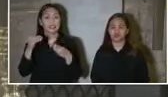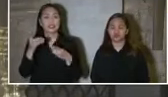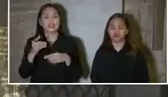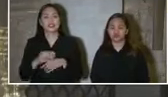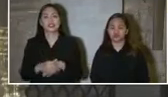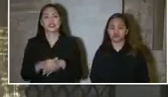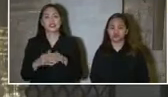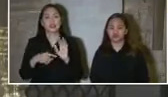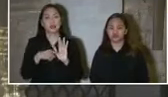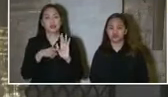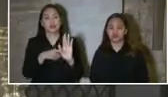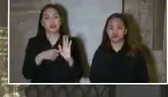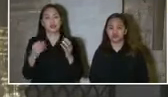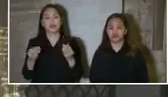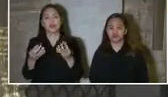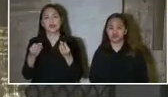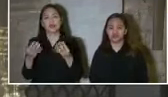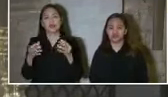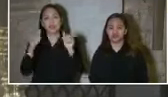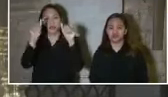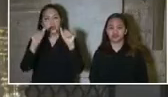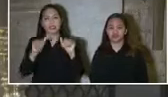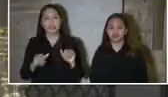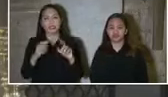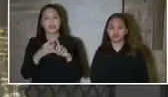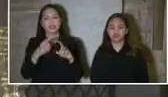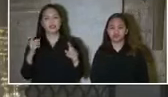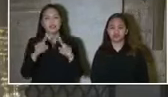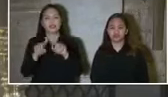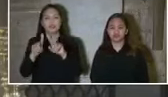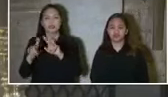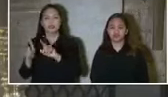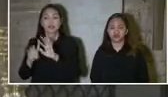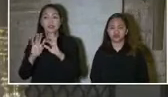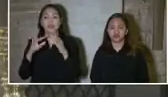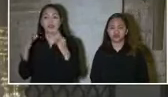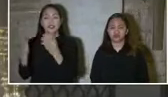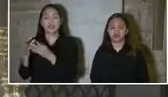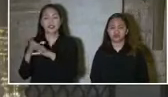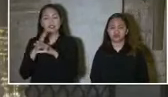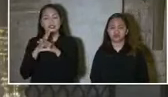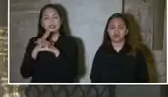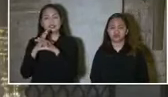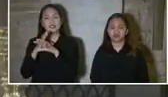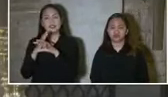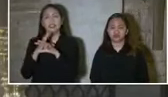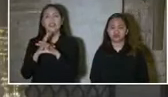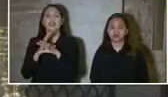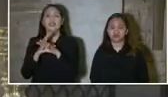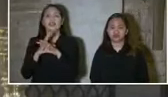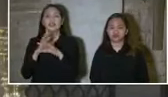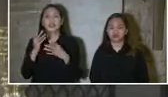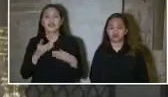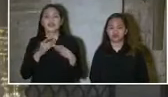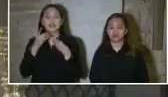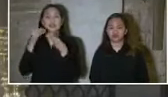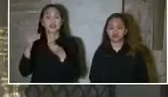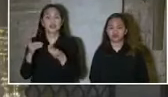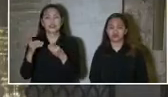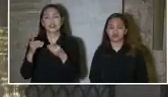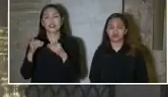devotional images from different families who have taken care of their devotional images